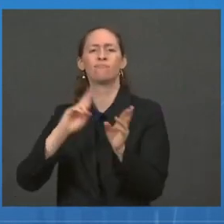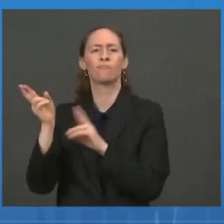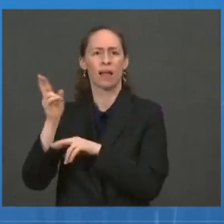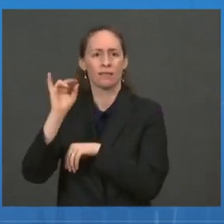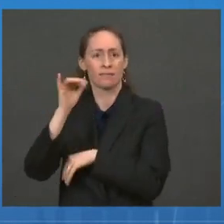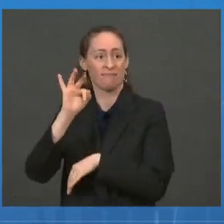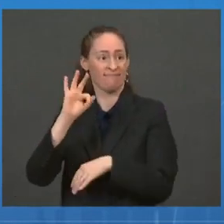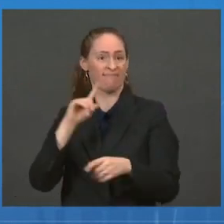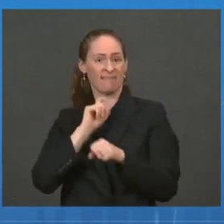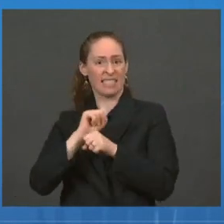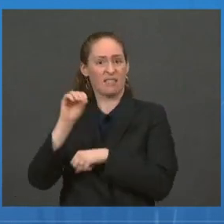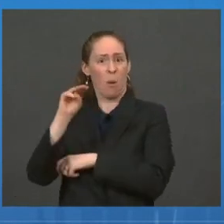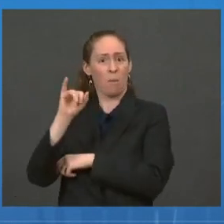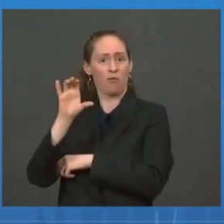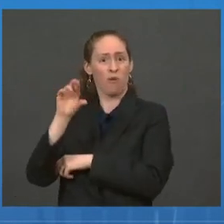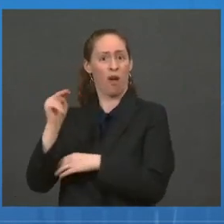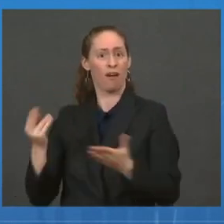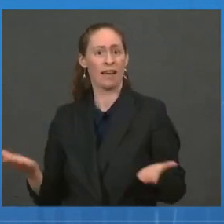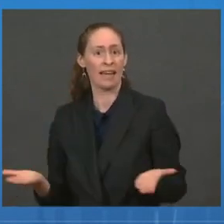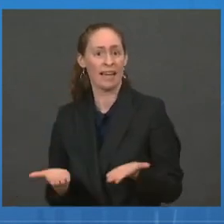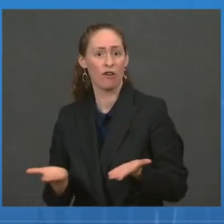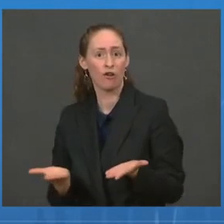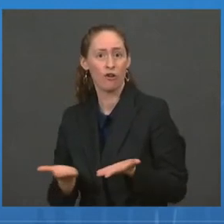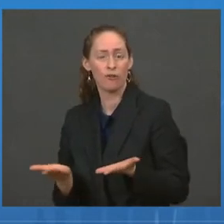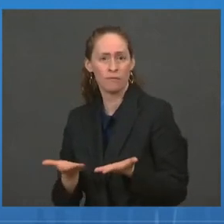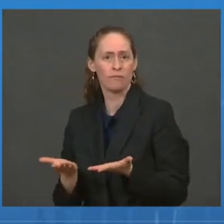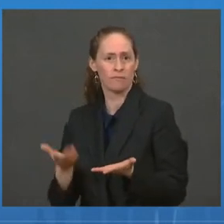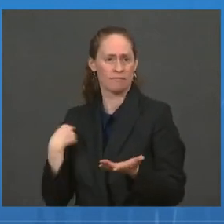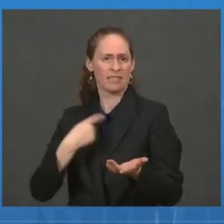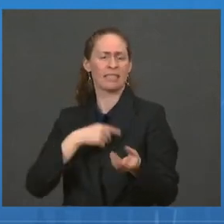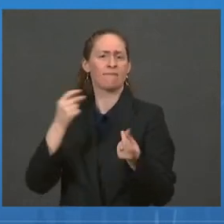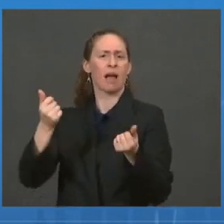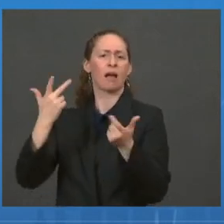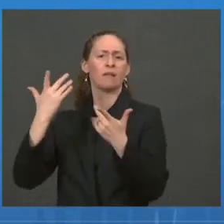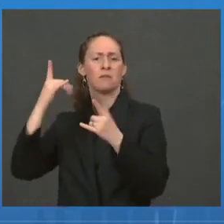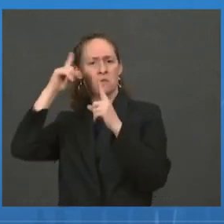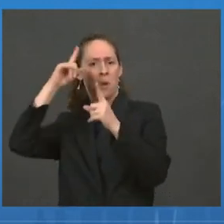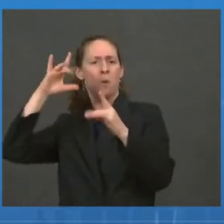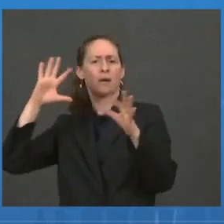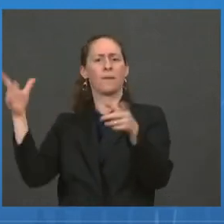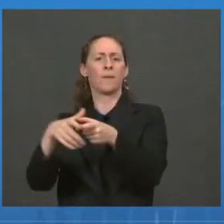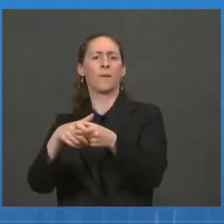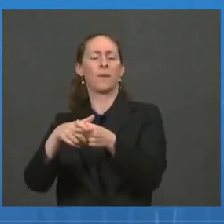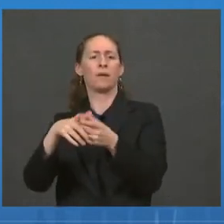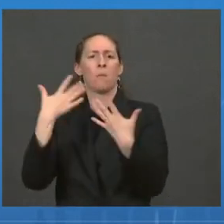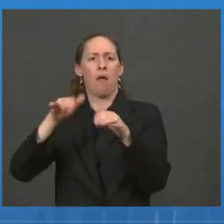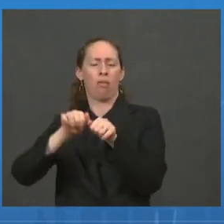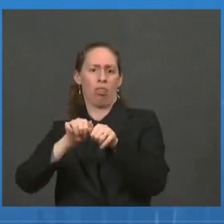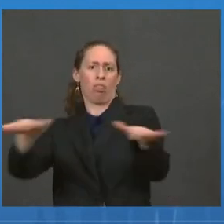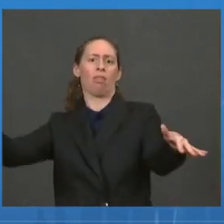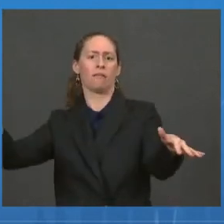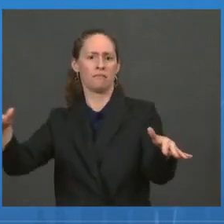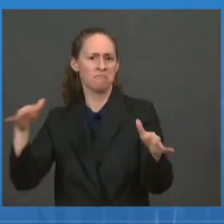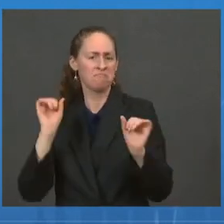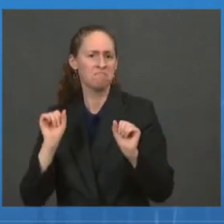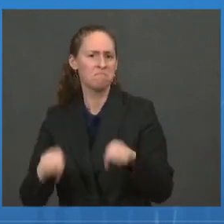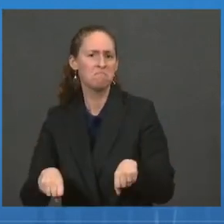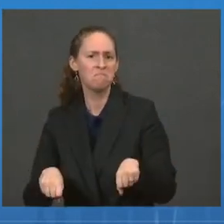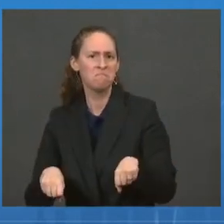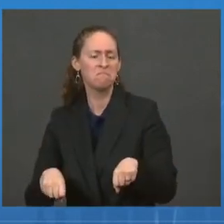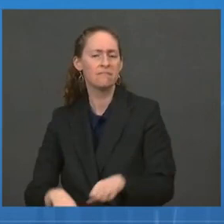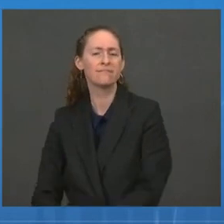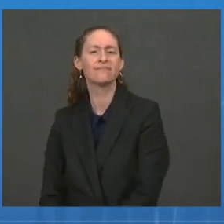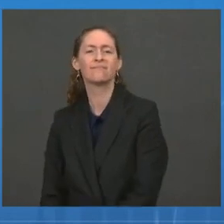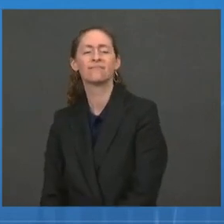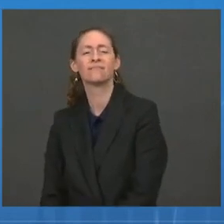on our society and our health care system evidence has repeatedly shown that prevention strategies work with over